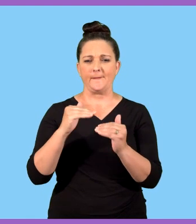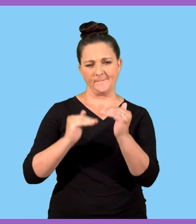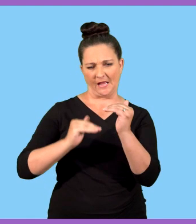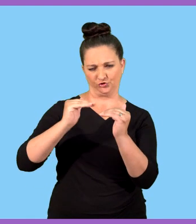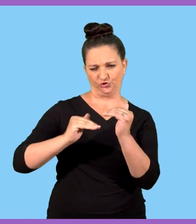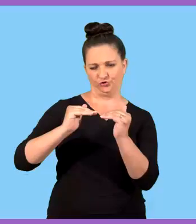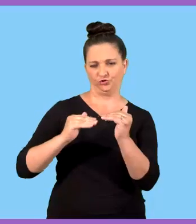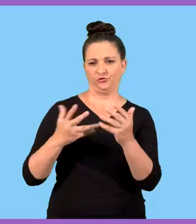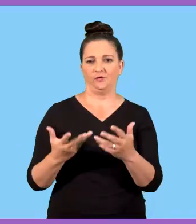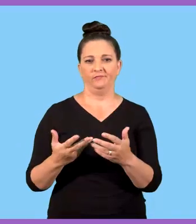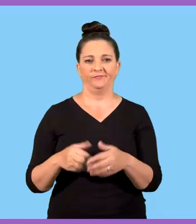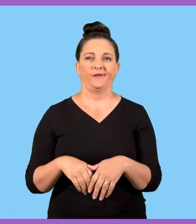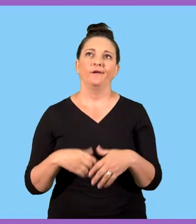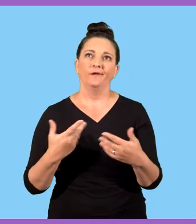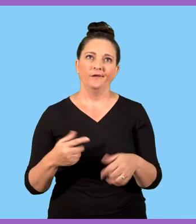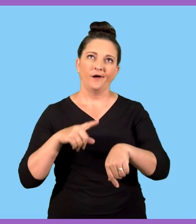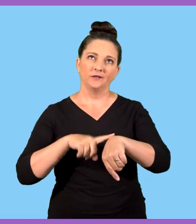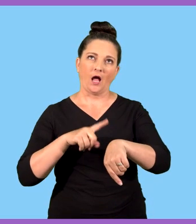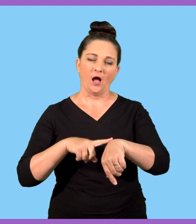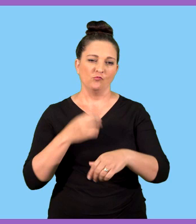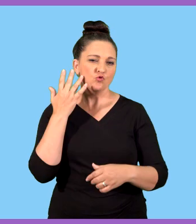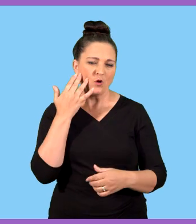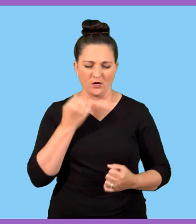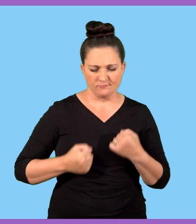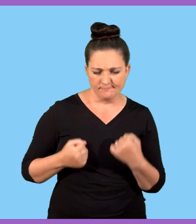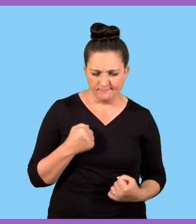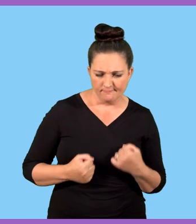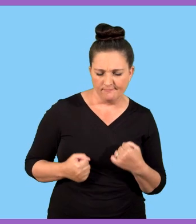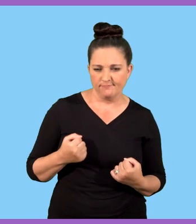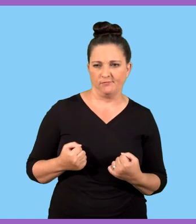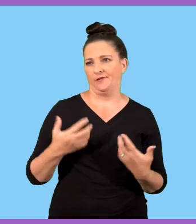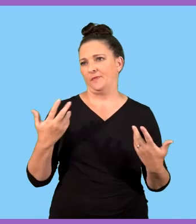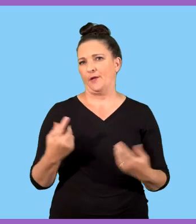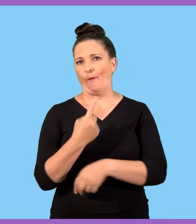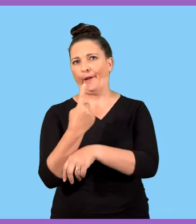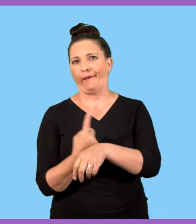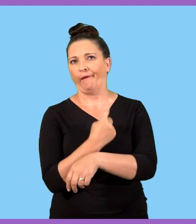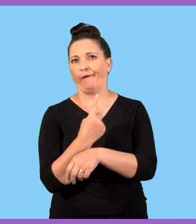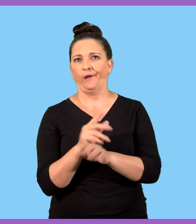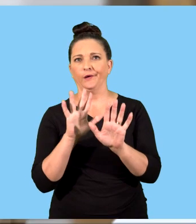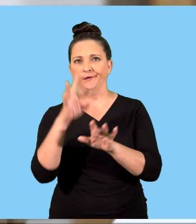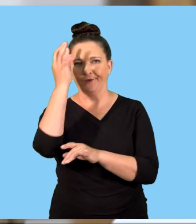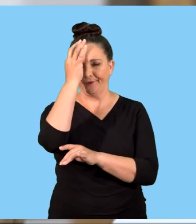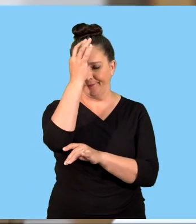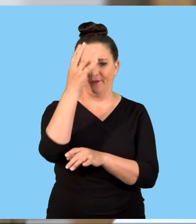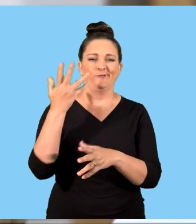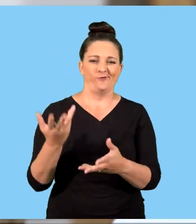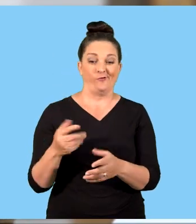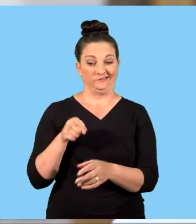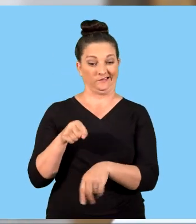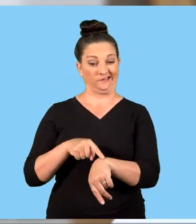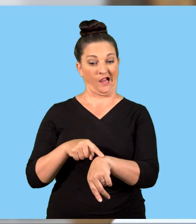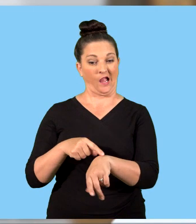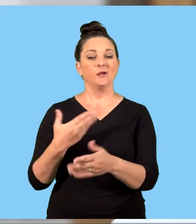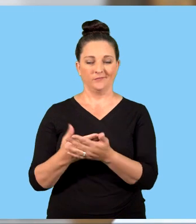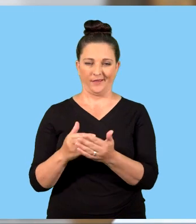measure. For example, the time taken to run a marathon. Let's say an hour and 10 minutes, something like that. And